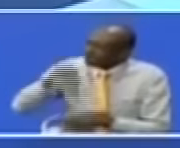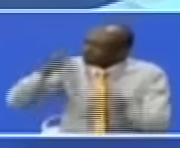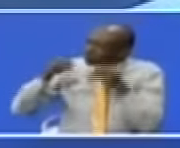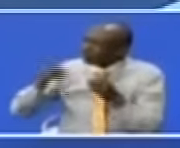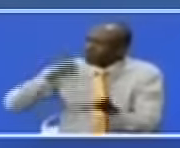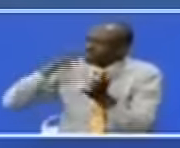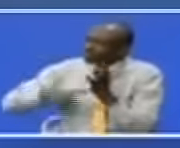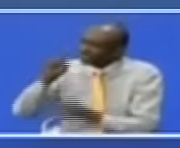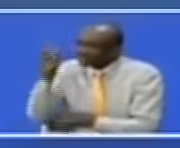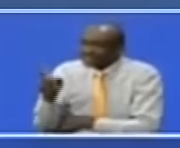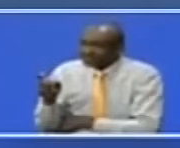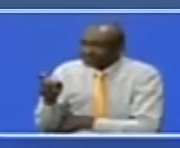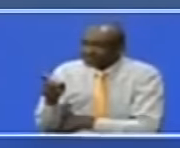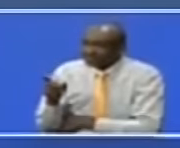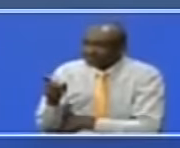but what does it mean?